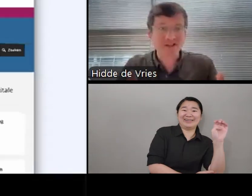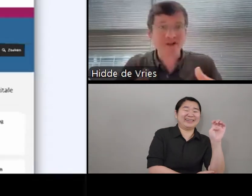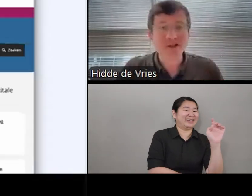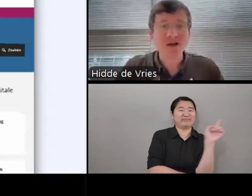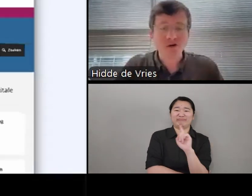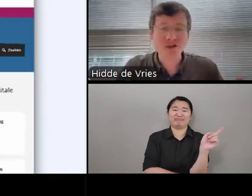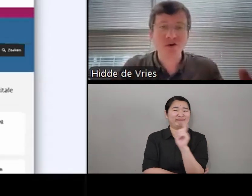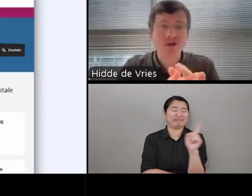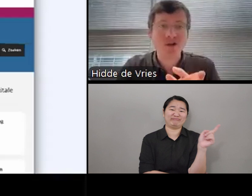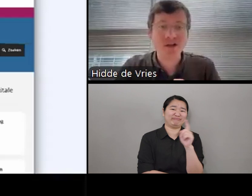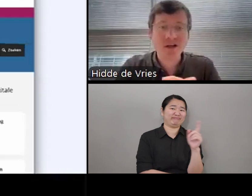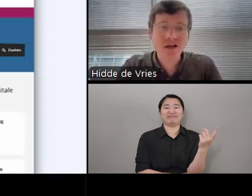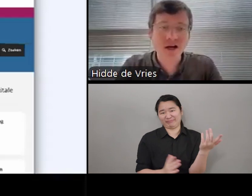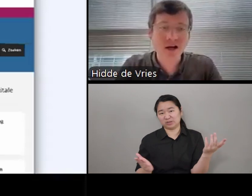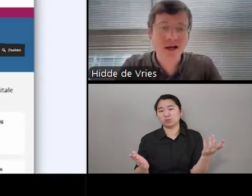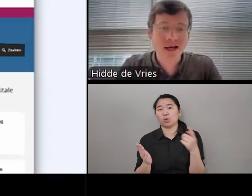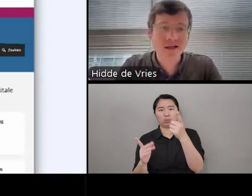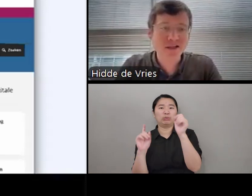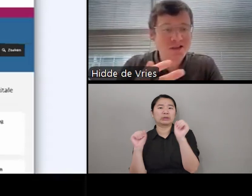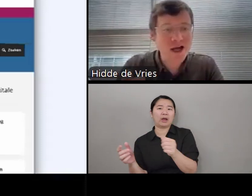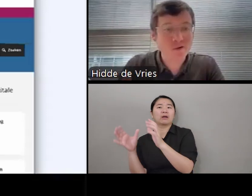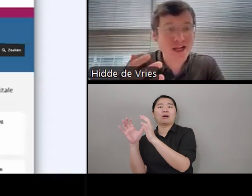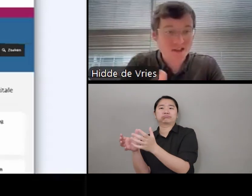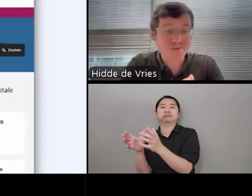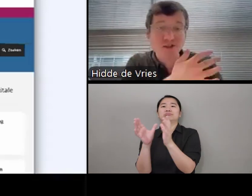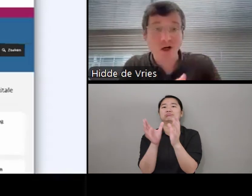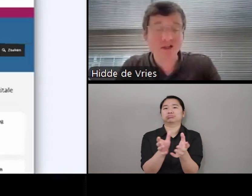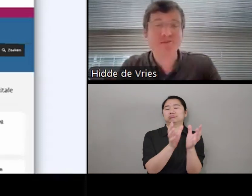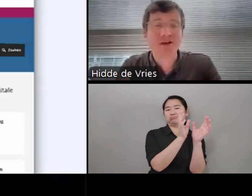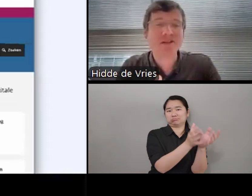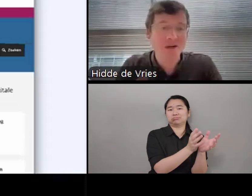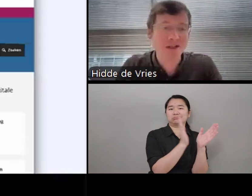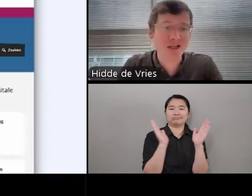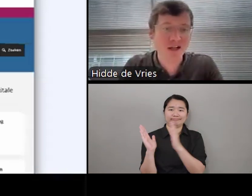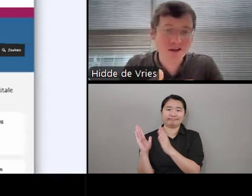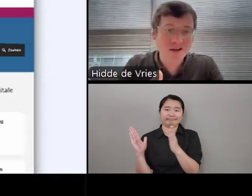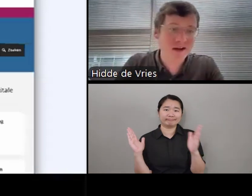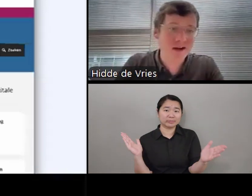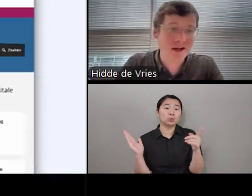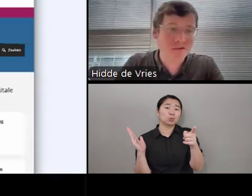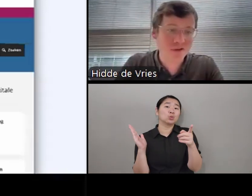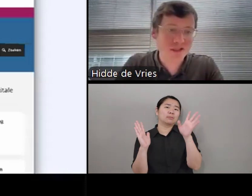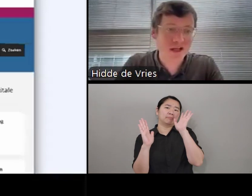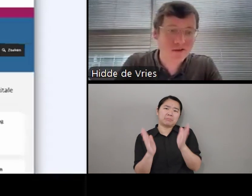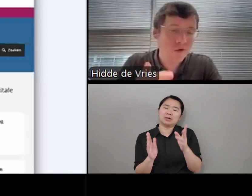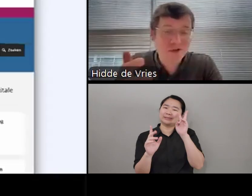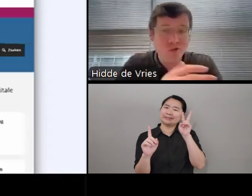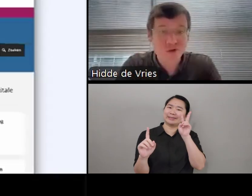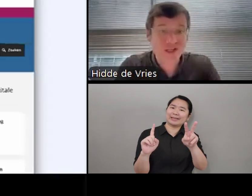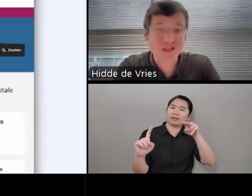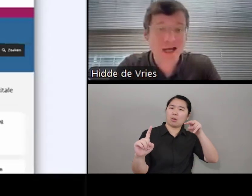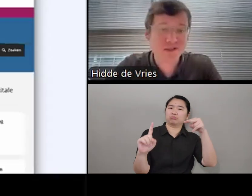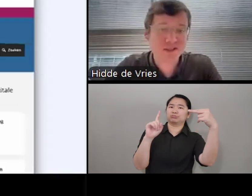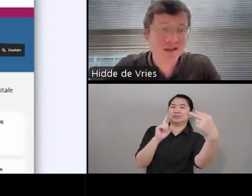of accessibility is across the whole country. And it's good to have an objective methodology because that means that everyone's kind of going